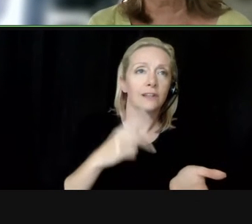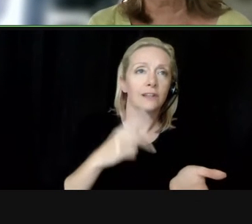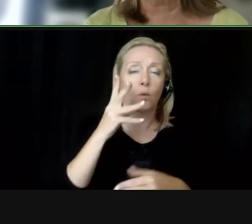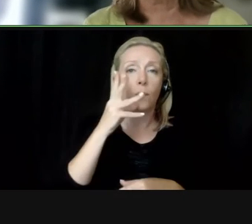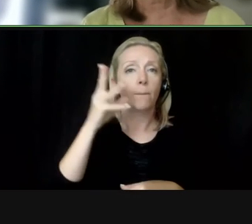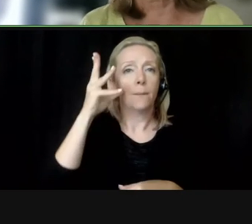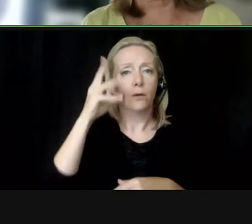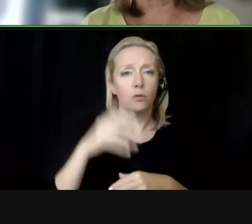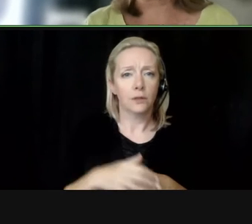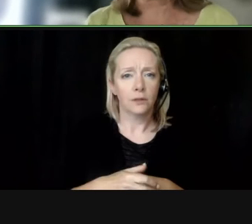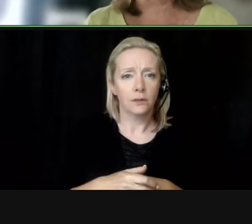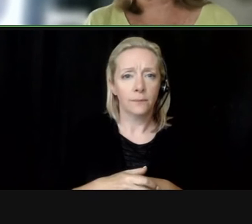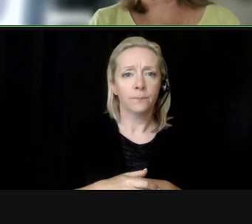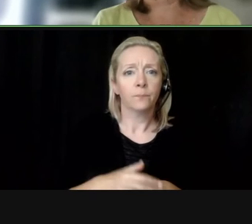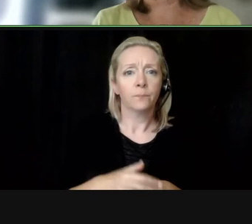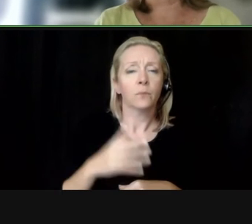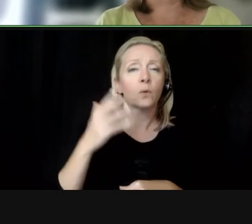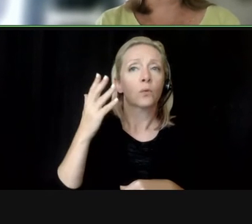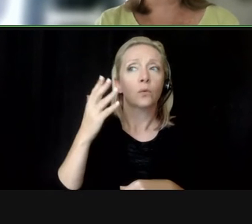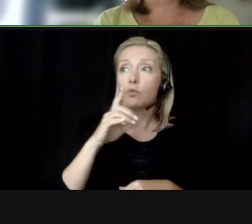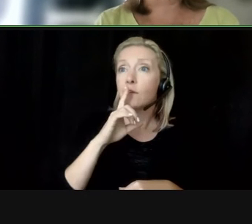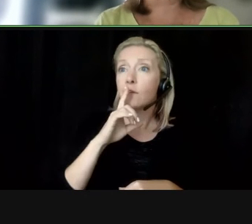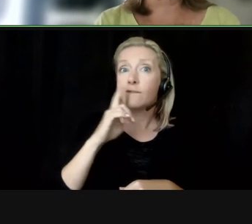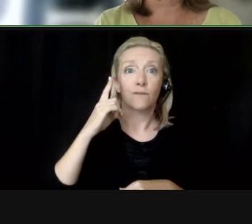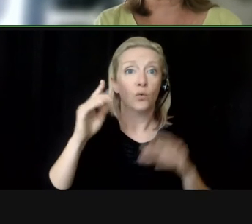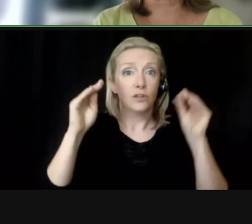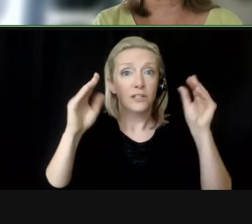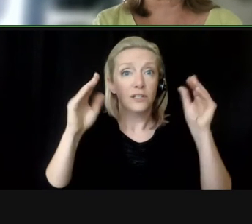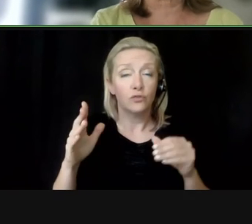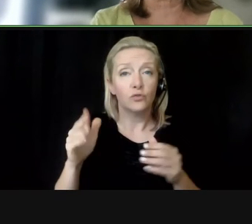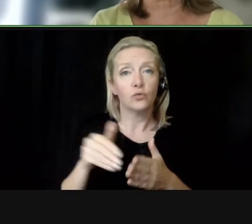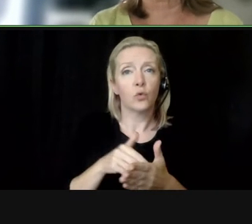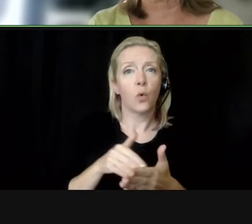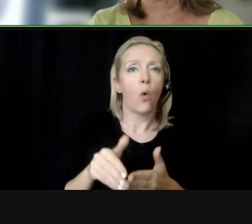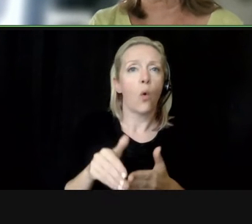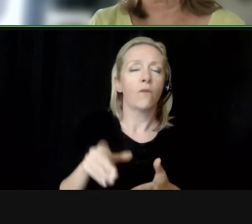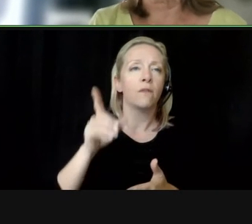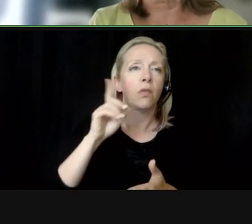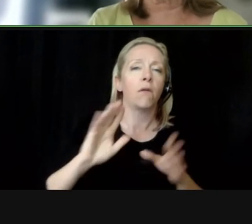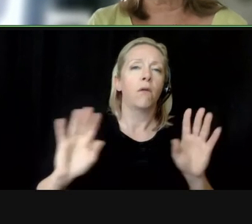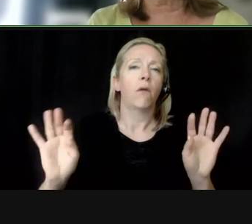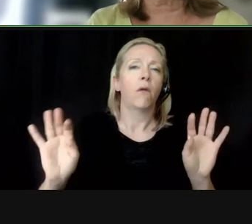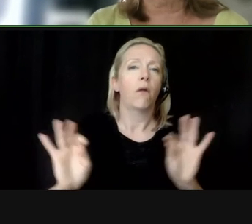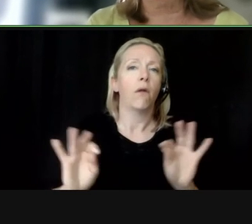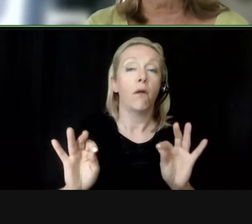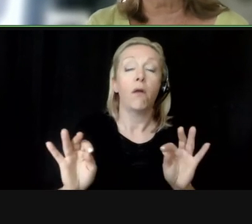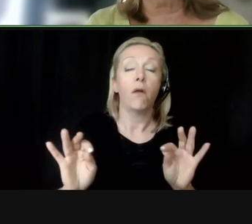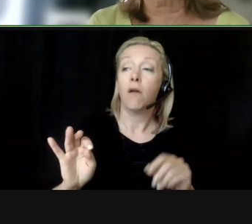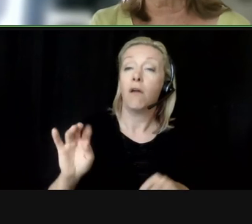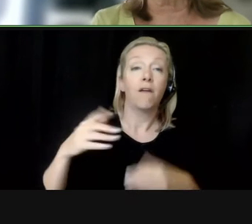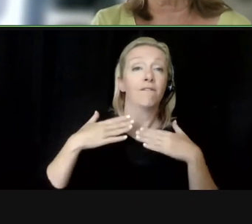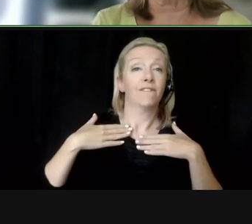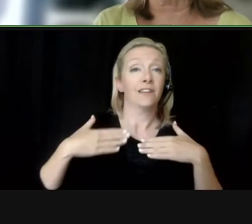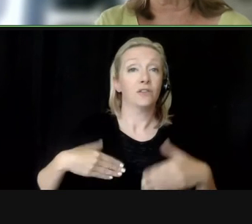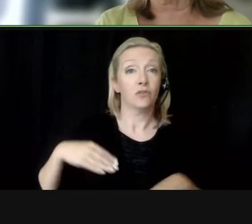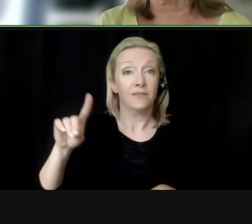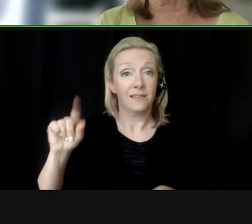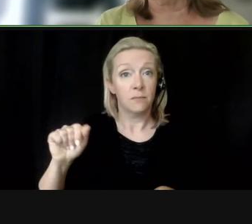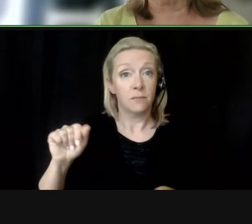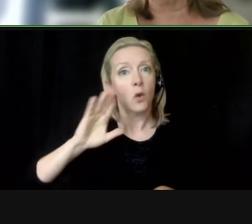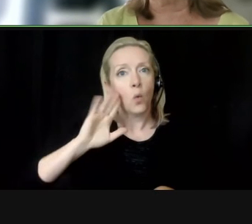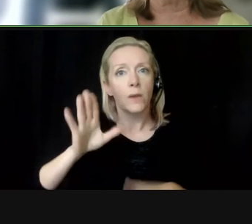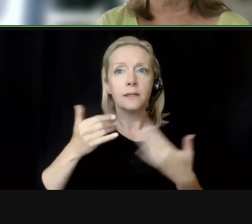think typically, and even for educators, we don't have a tendency to think that children that have physical